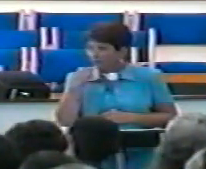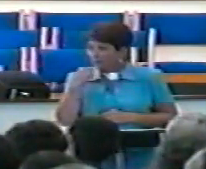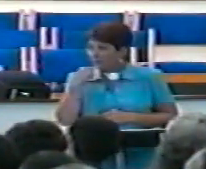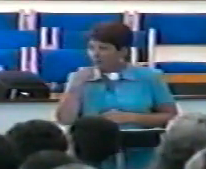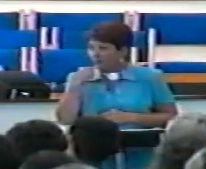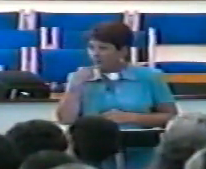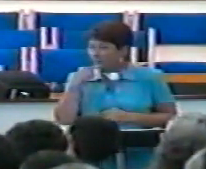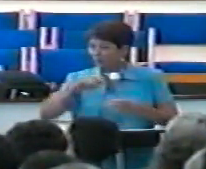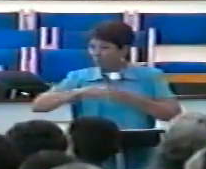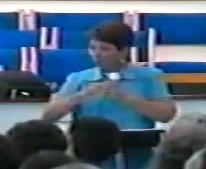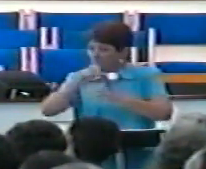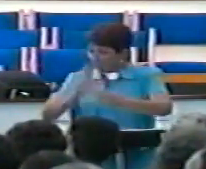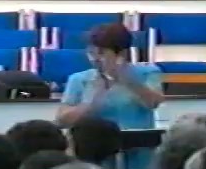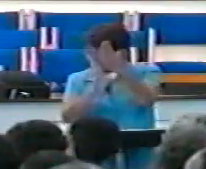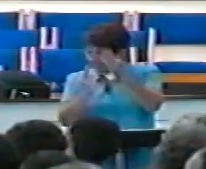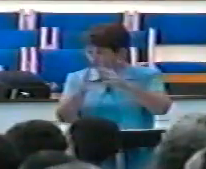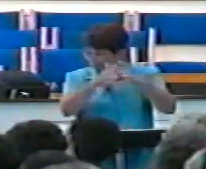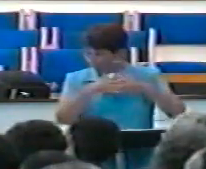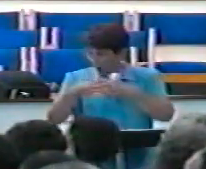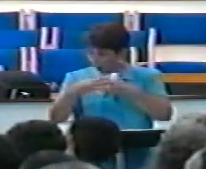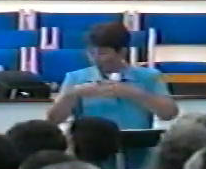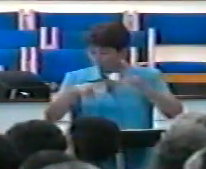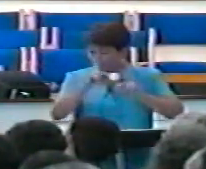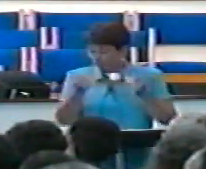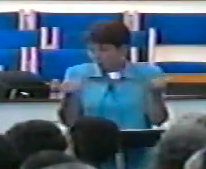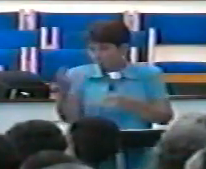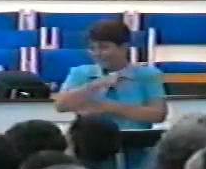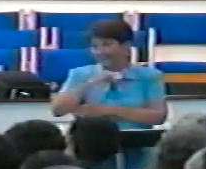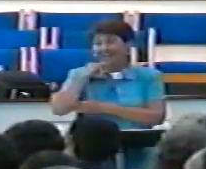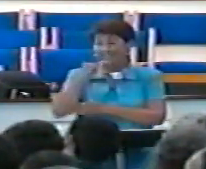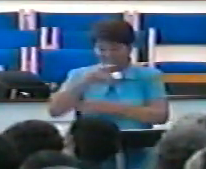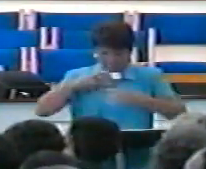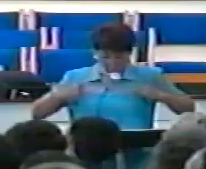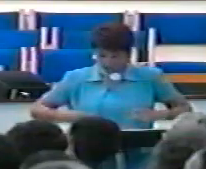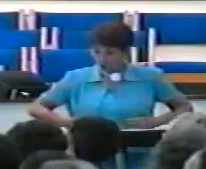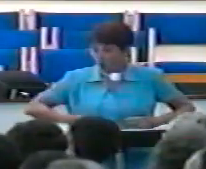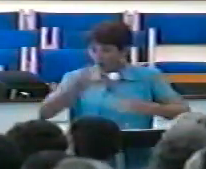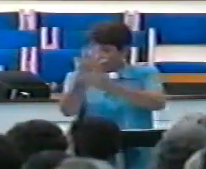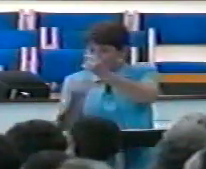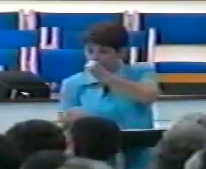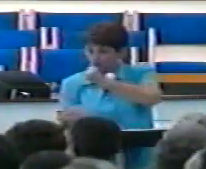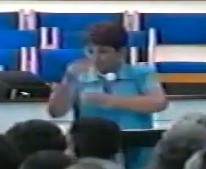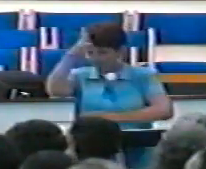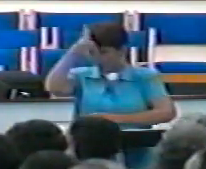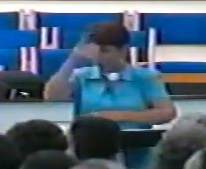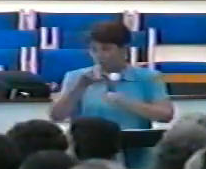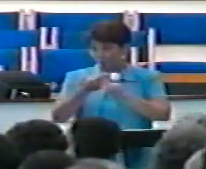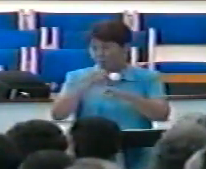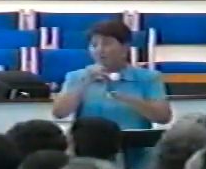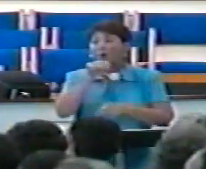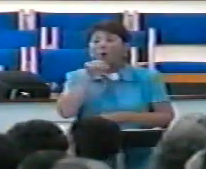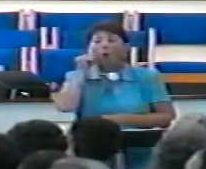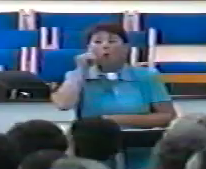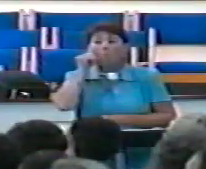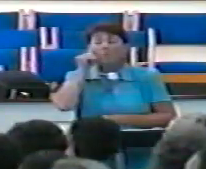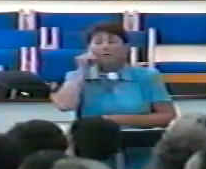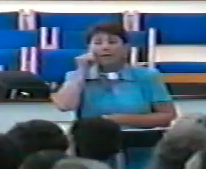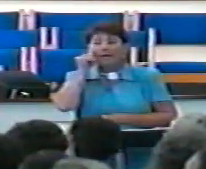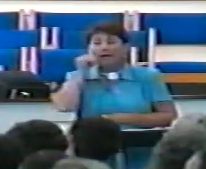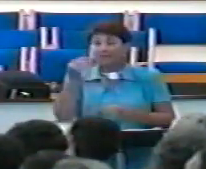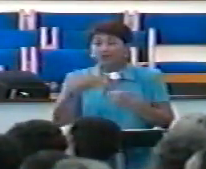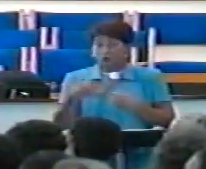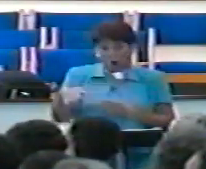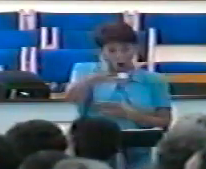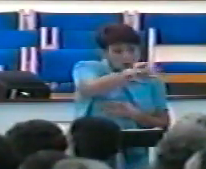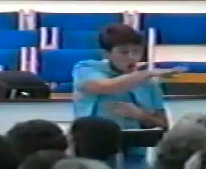the physical absence of the father from the home. Now, according to the survey, they said a lot of dads are just